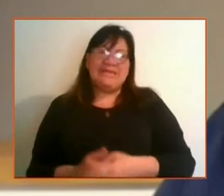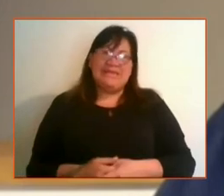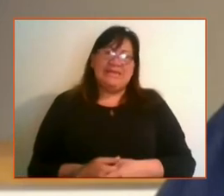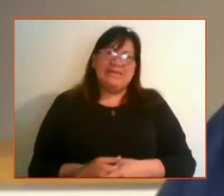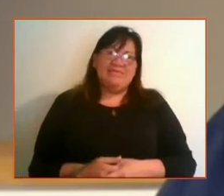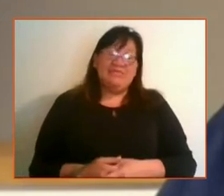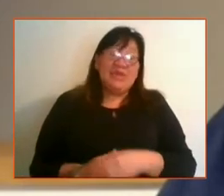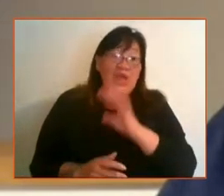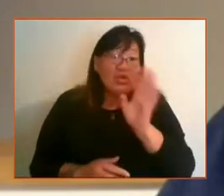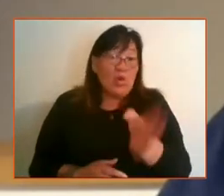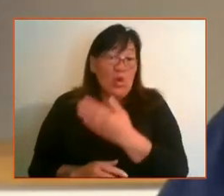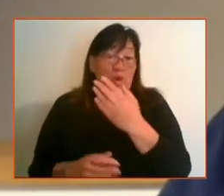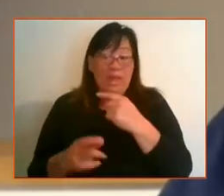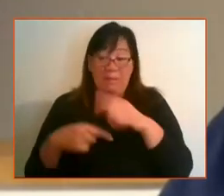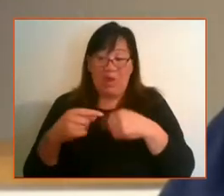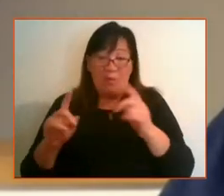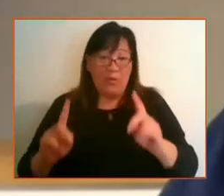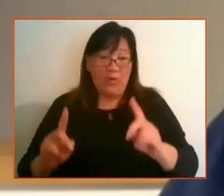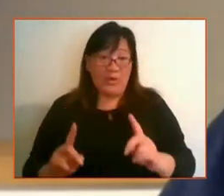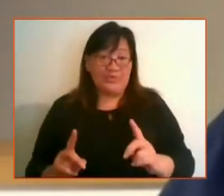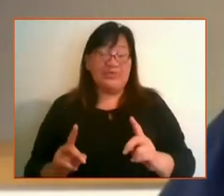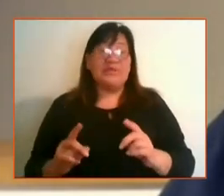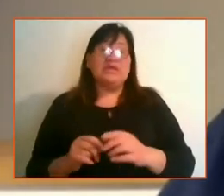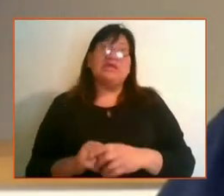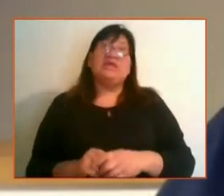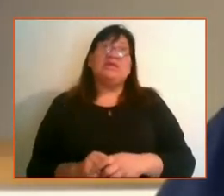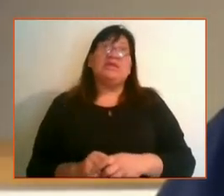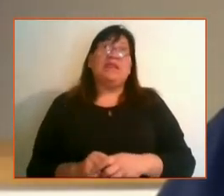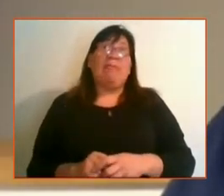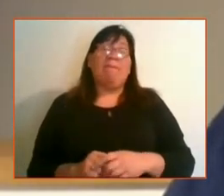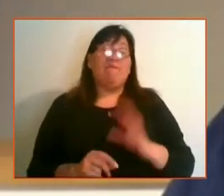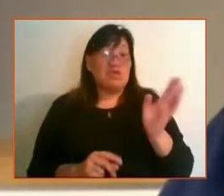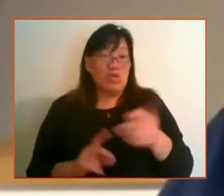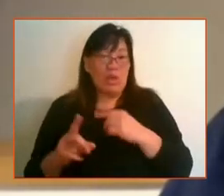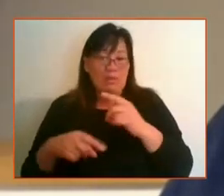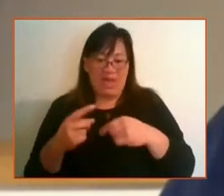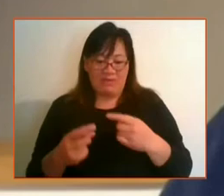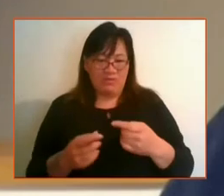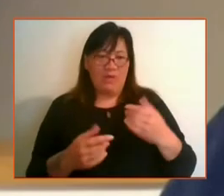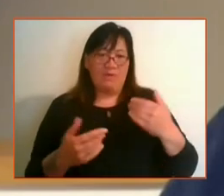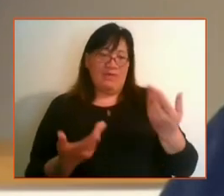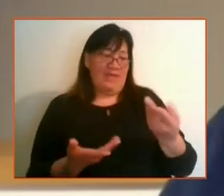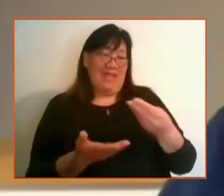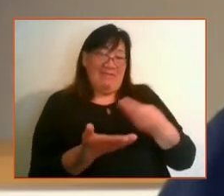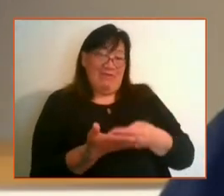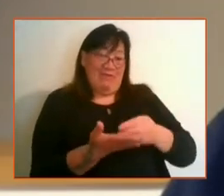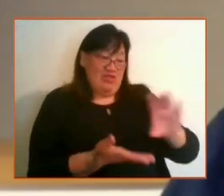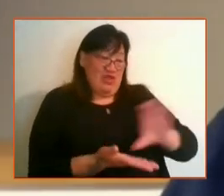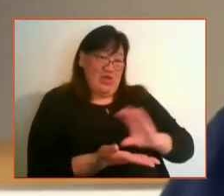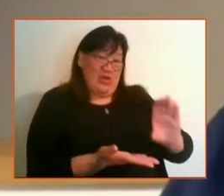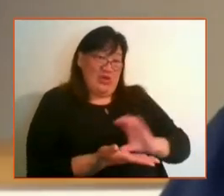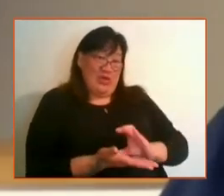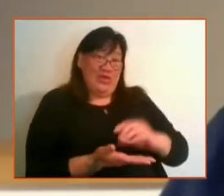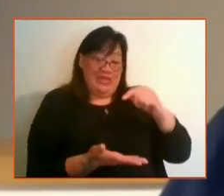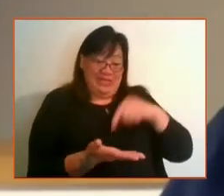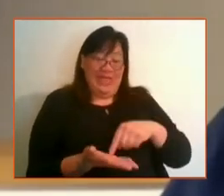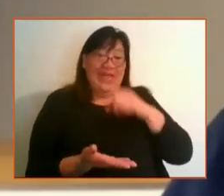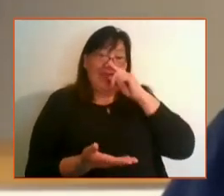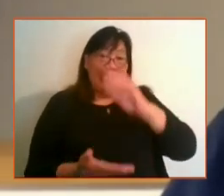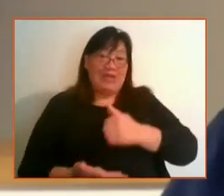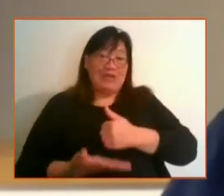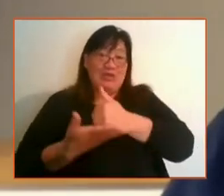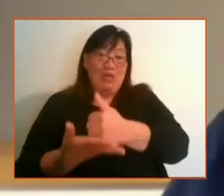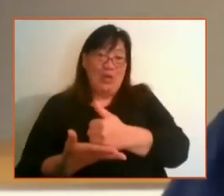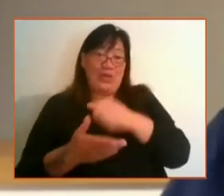comes down to the fact, and I think that's the case, where revenue's available to support this